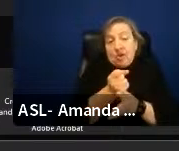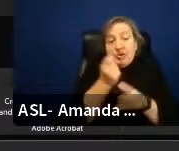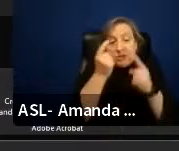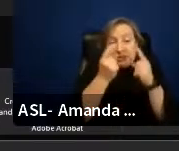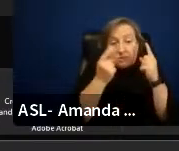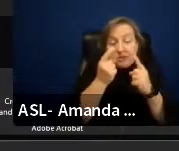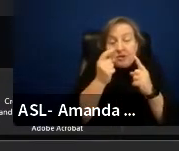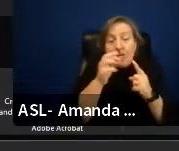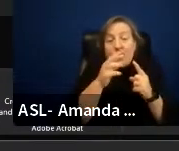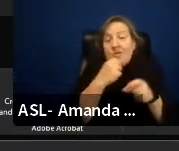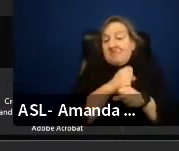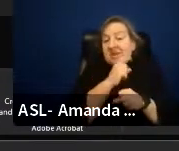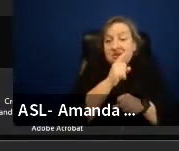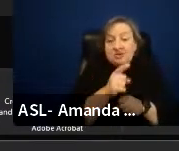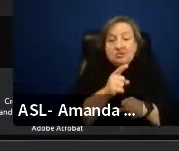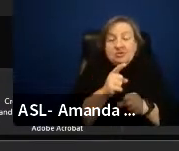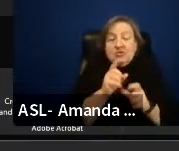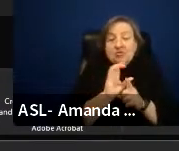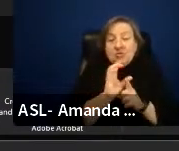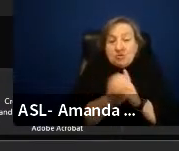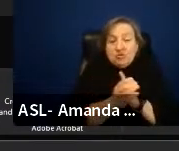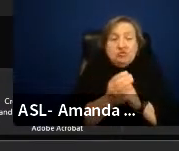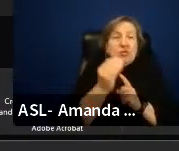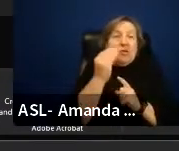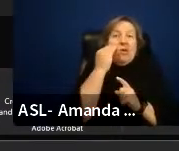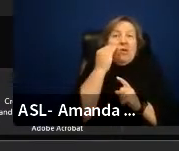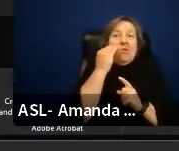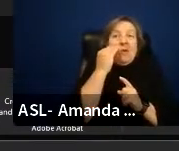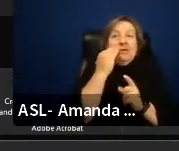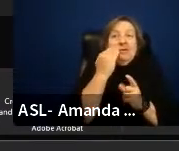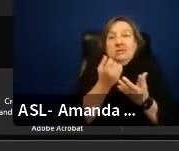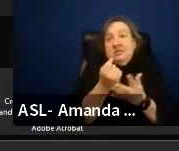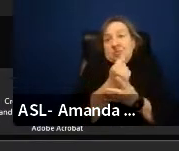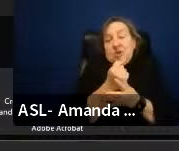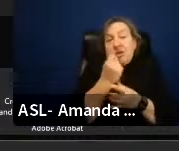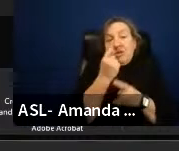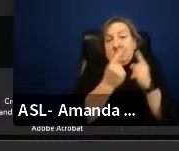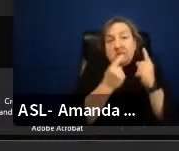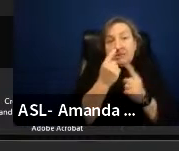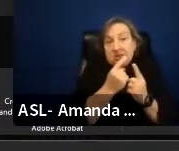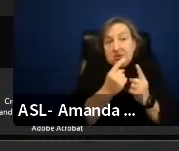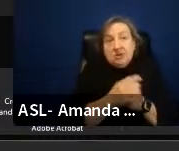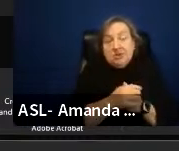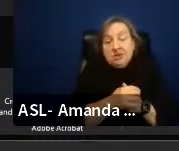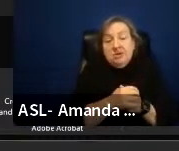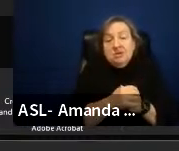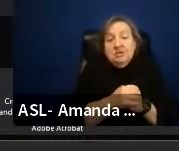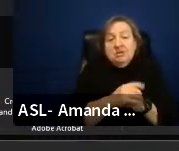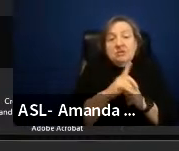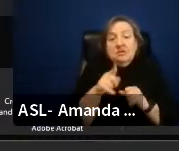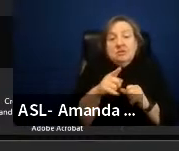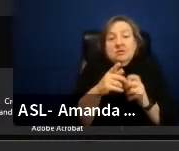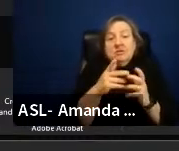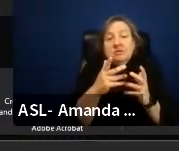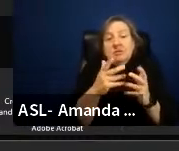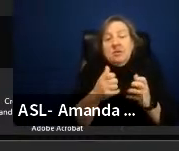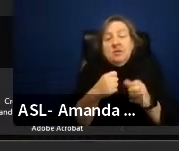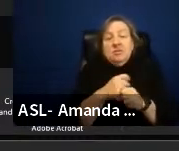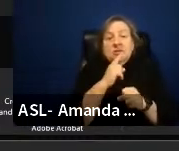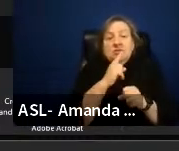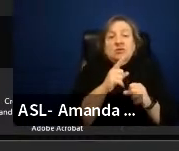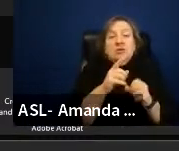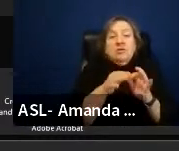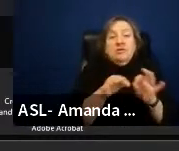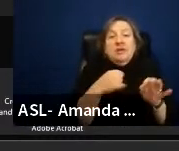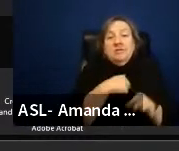consideration, or ensuring that cultural awareness is a priority consideration. Just trying to be clear with the language that we're using on this